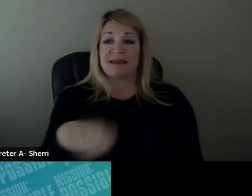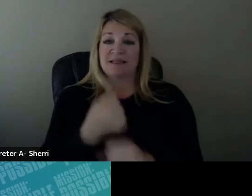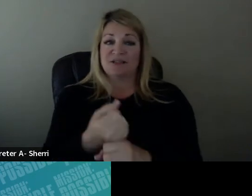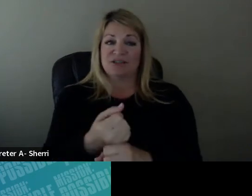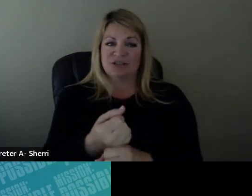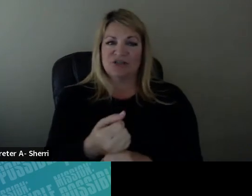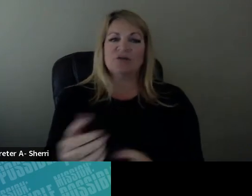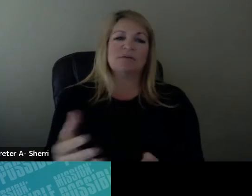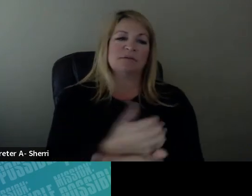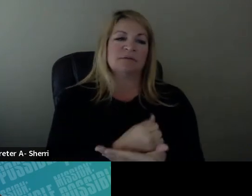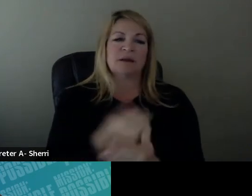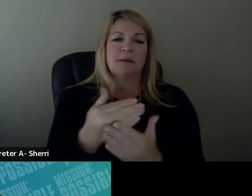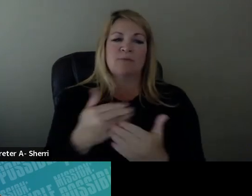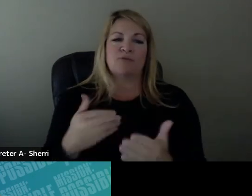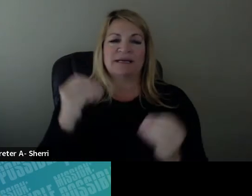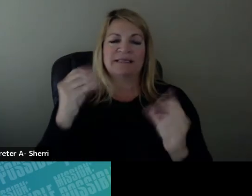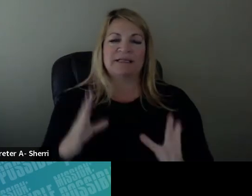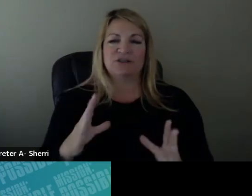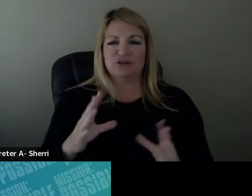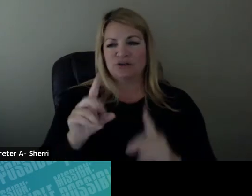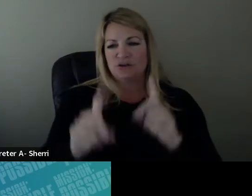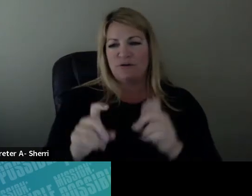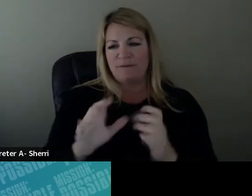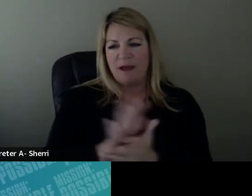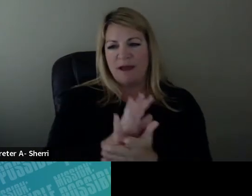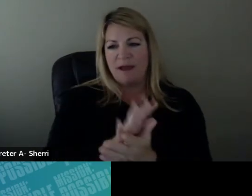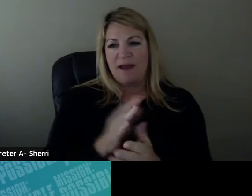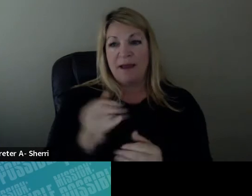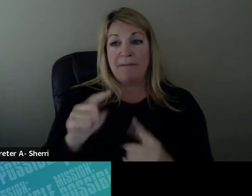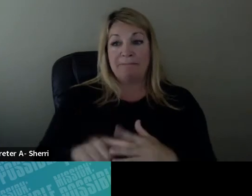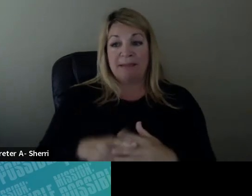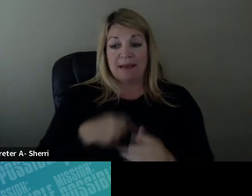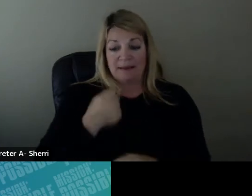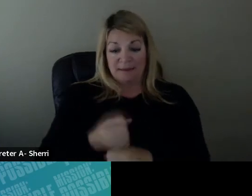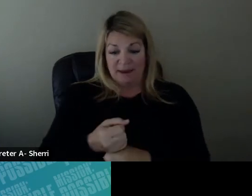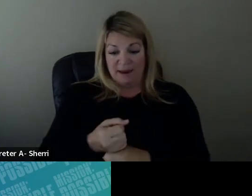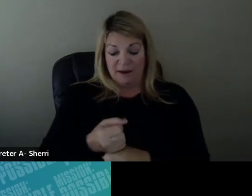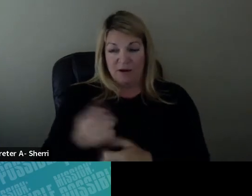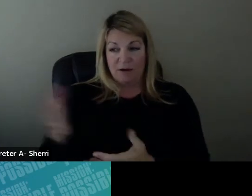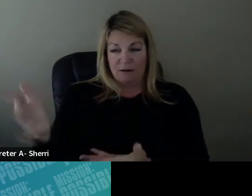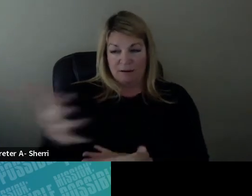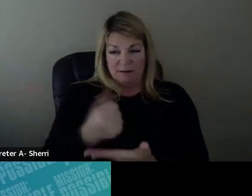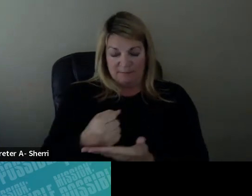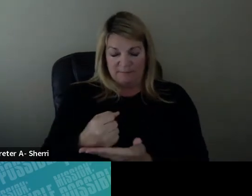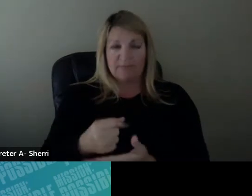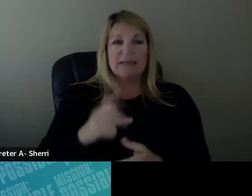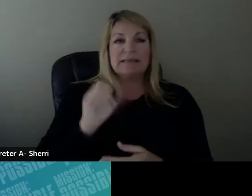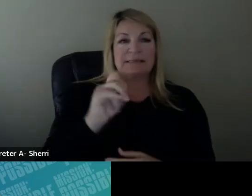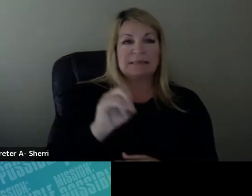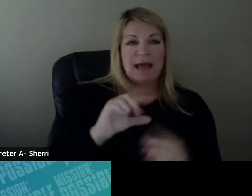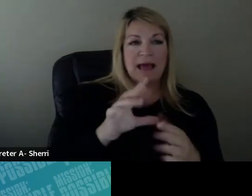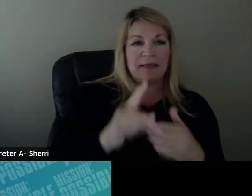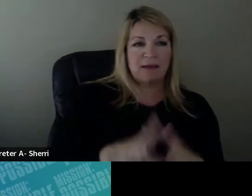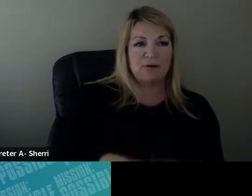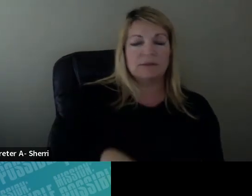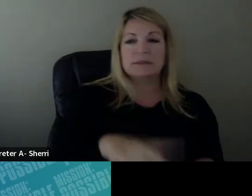obtained pre-teacher survey data at the beginning of the year, as well as a support schedule for site leaders and teams. We